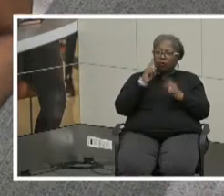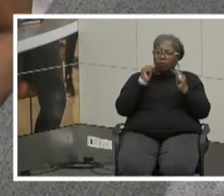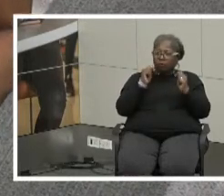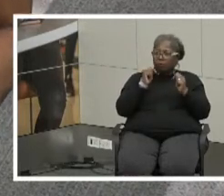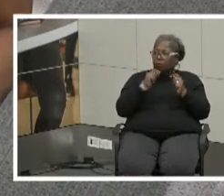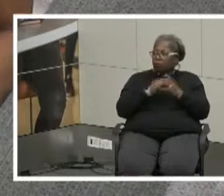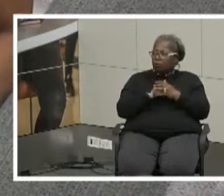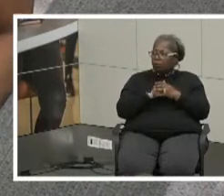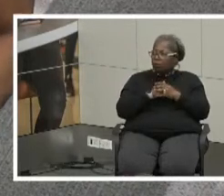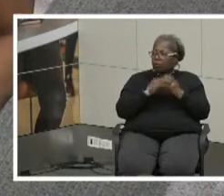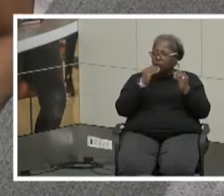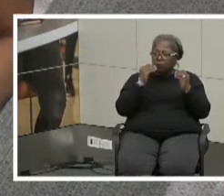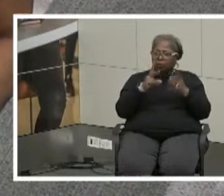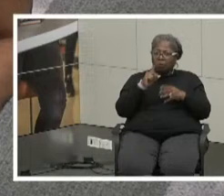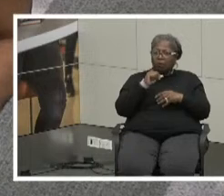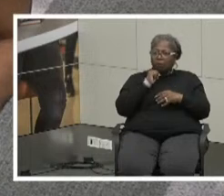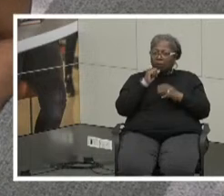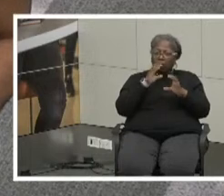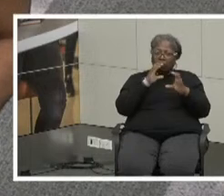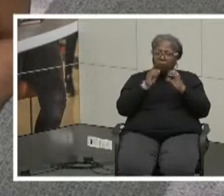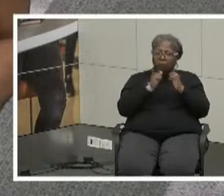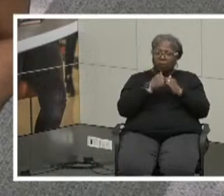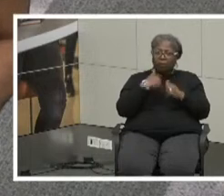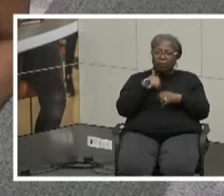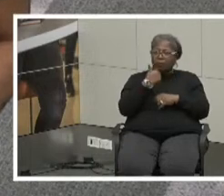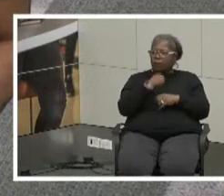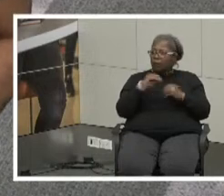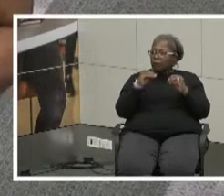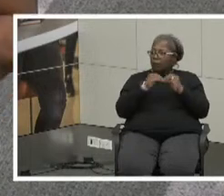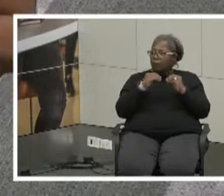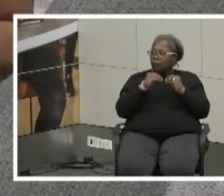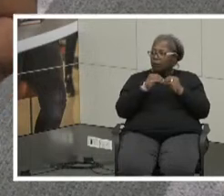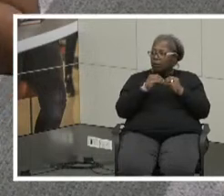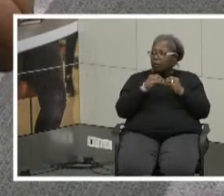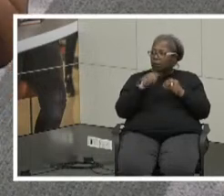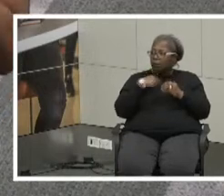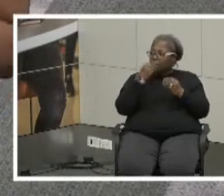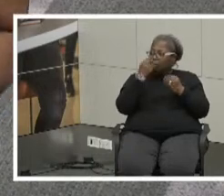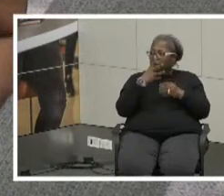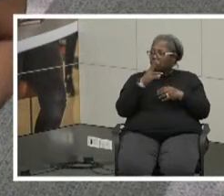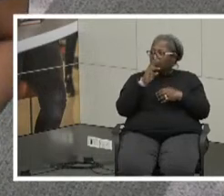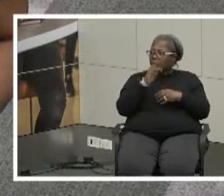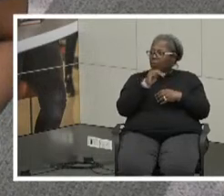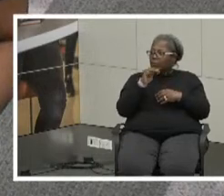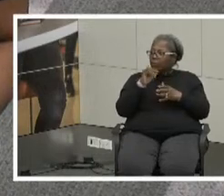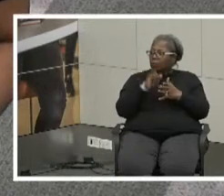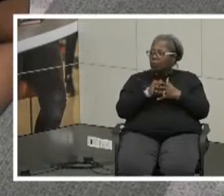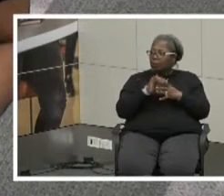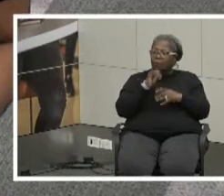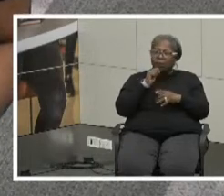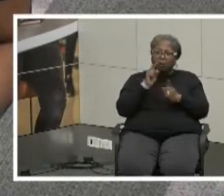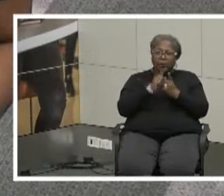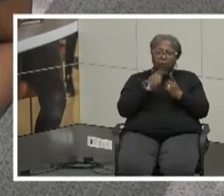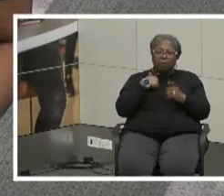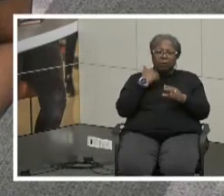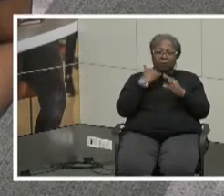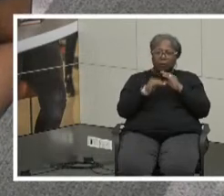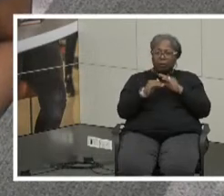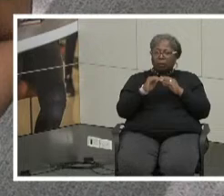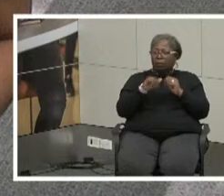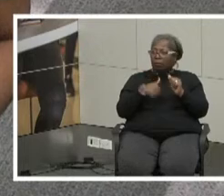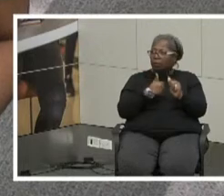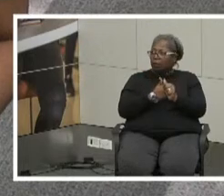tutoring the teacher does not communicate with me anymore I was told Mr when I meet with me I have emails for